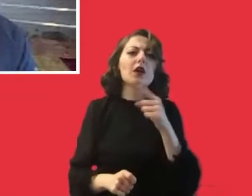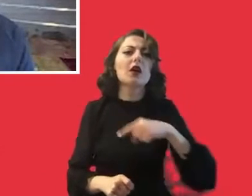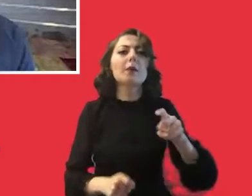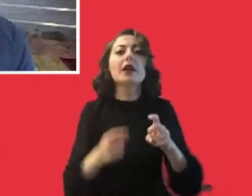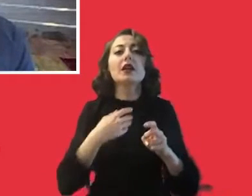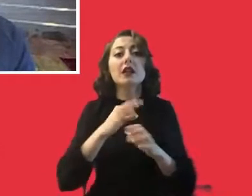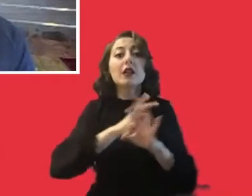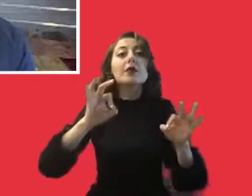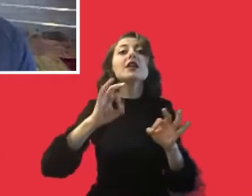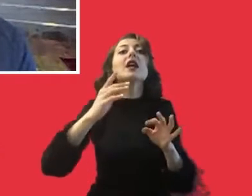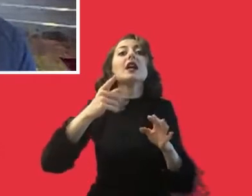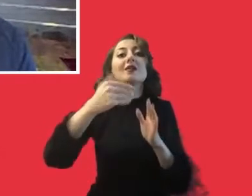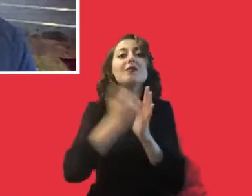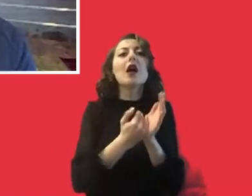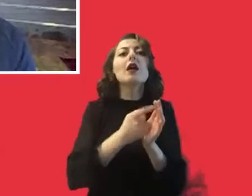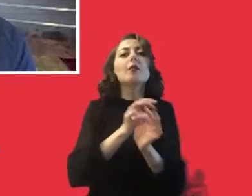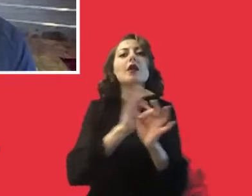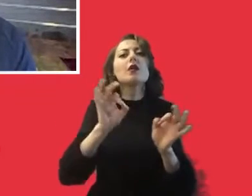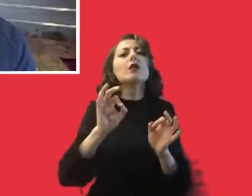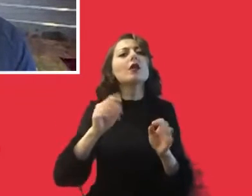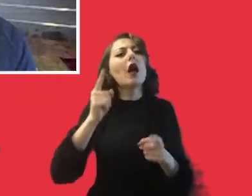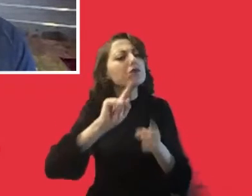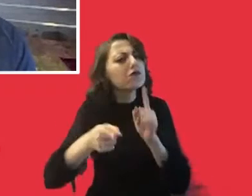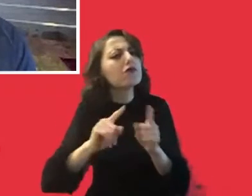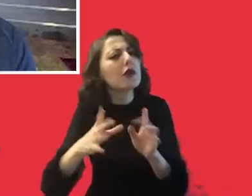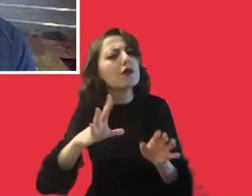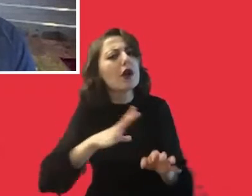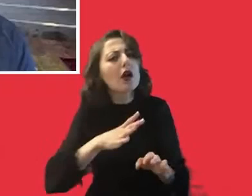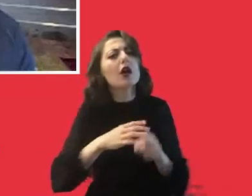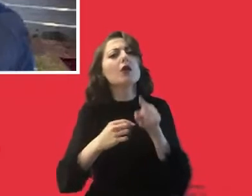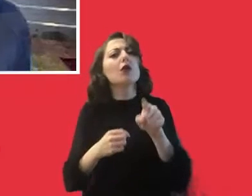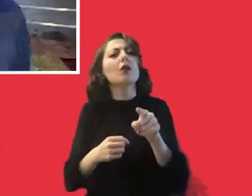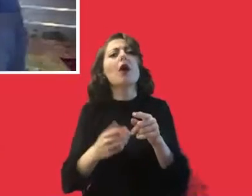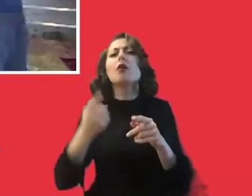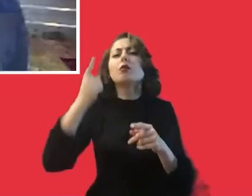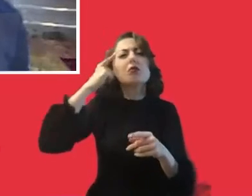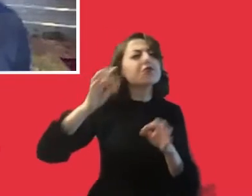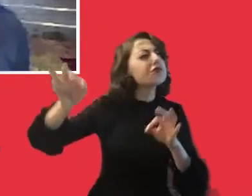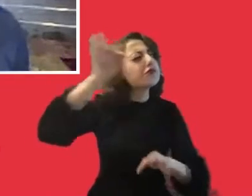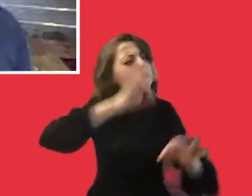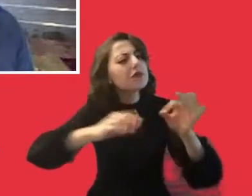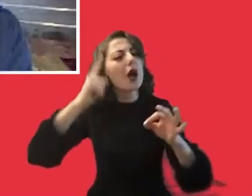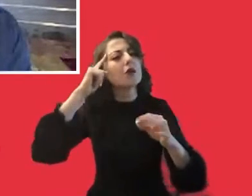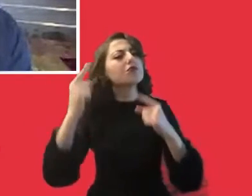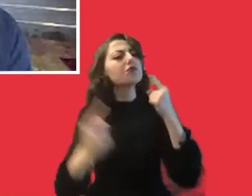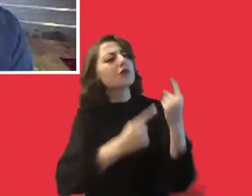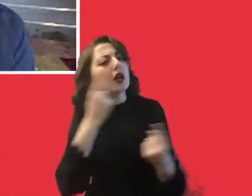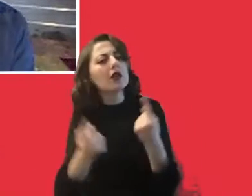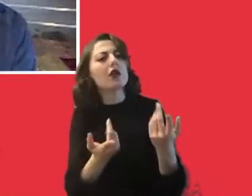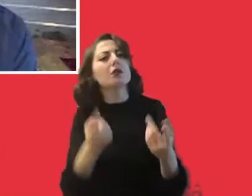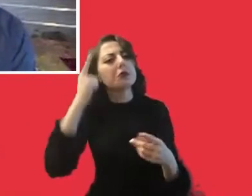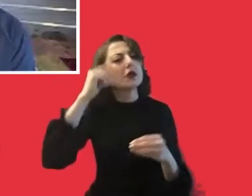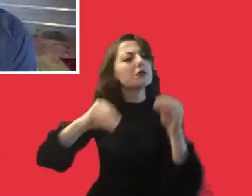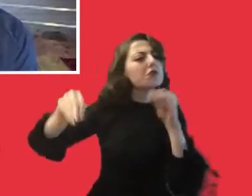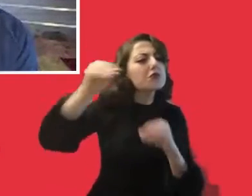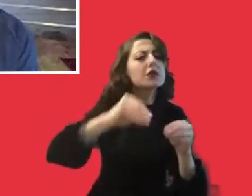say that indeed in our facilities we used to have criticism discourses, and we have